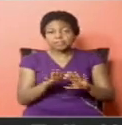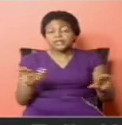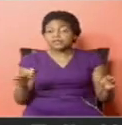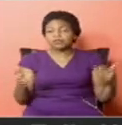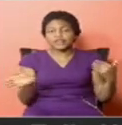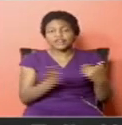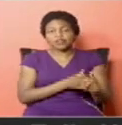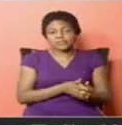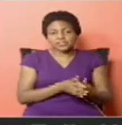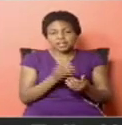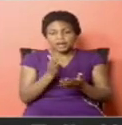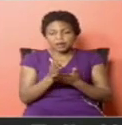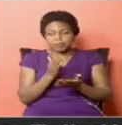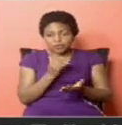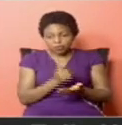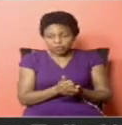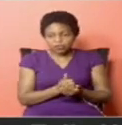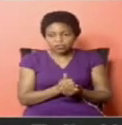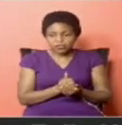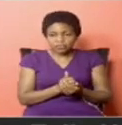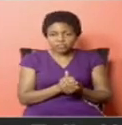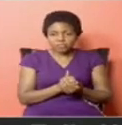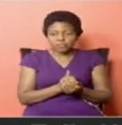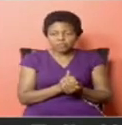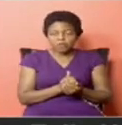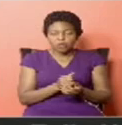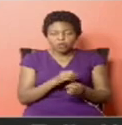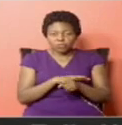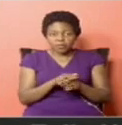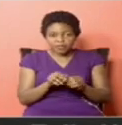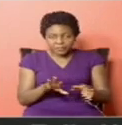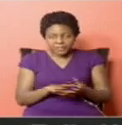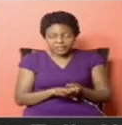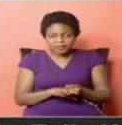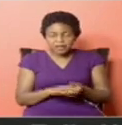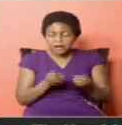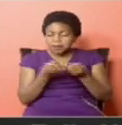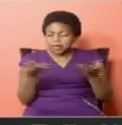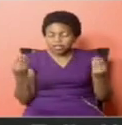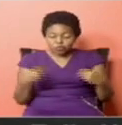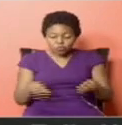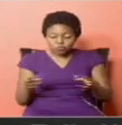closed because of banning in gatherings, they lost their income.